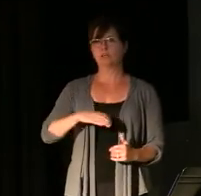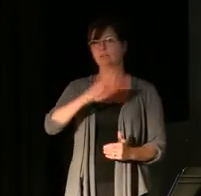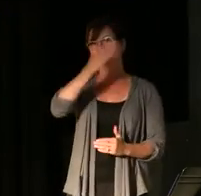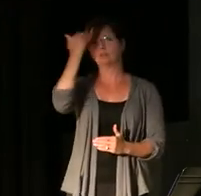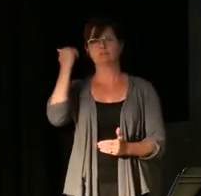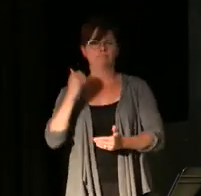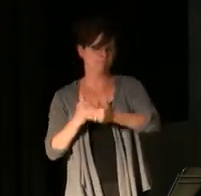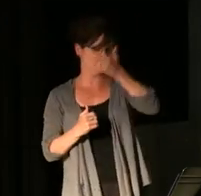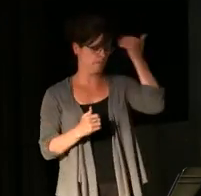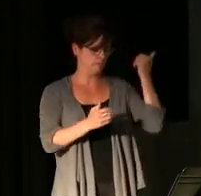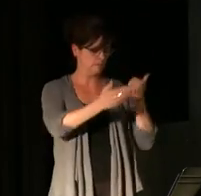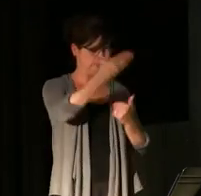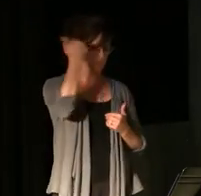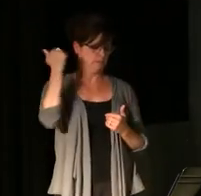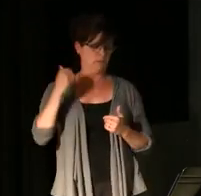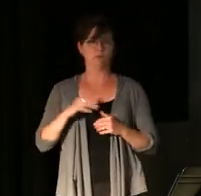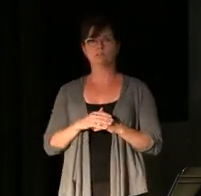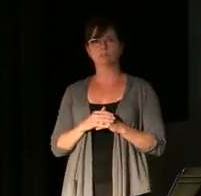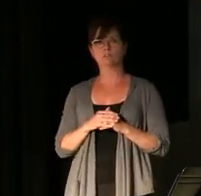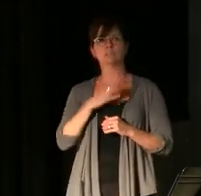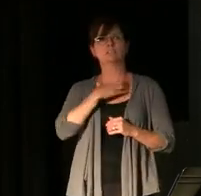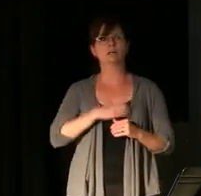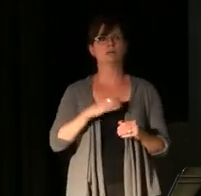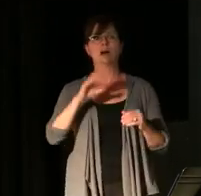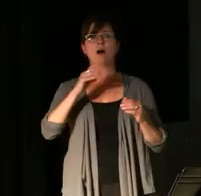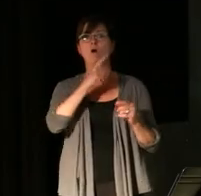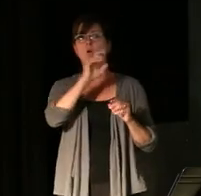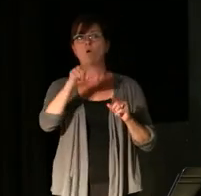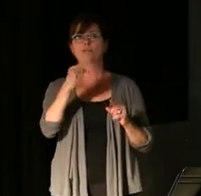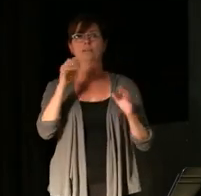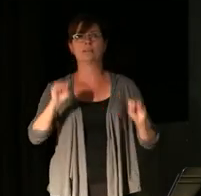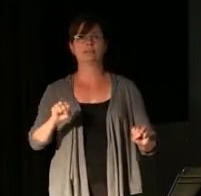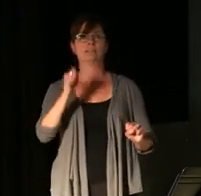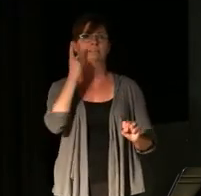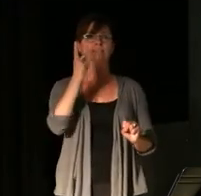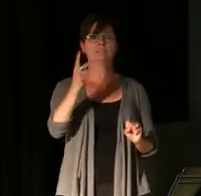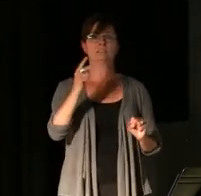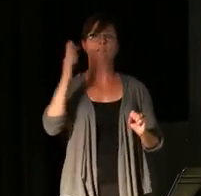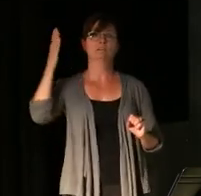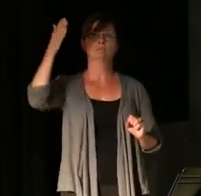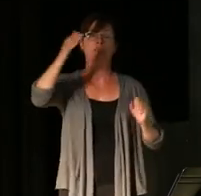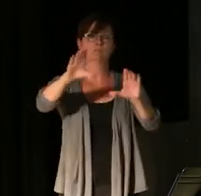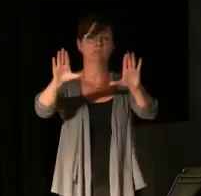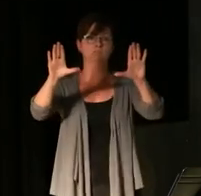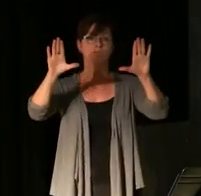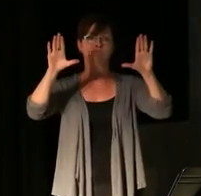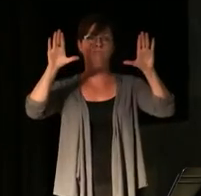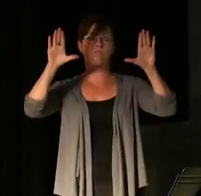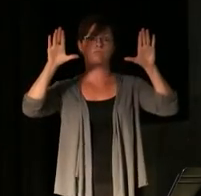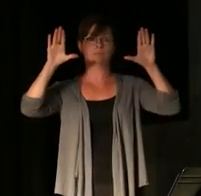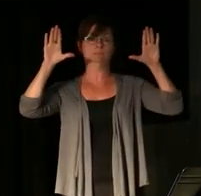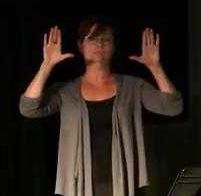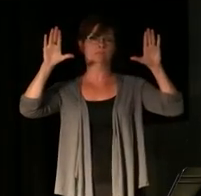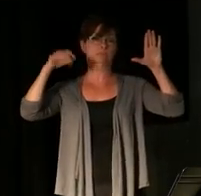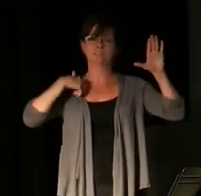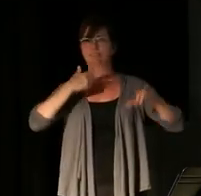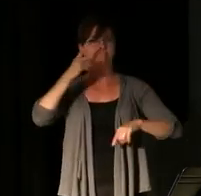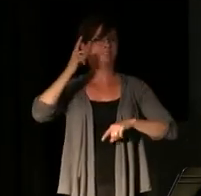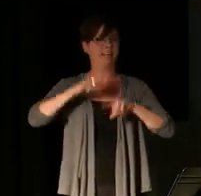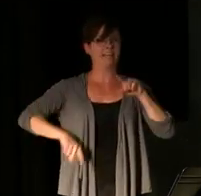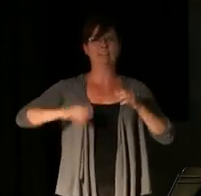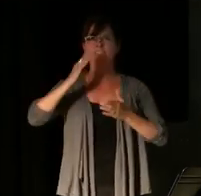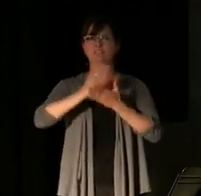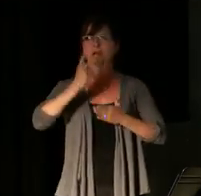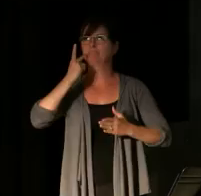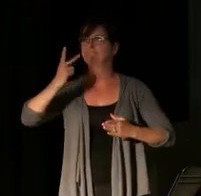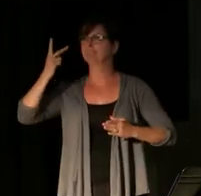I had a short term memory. I wish the only thing my eyes could see was a future burning bright right in front of me. But I can't stop looking